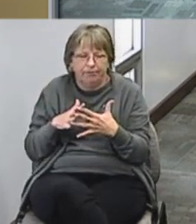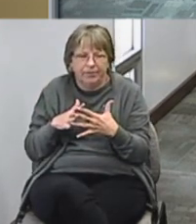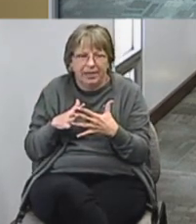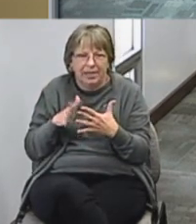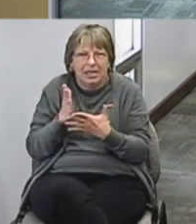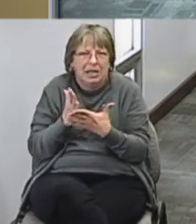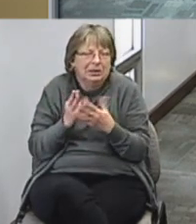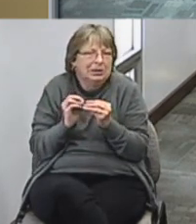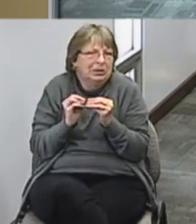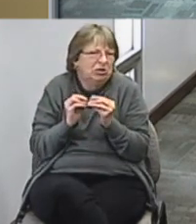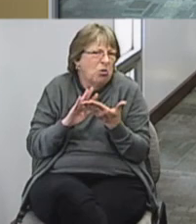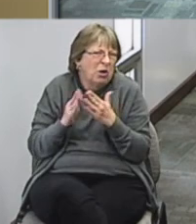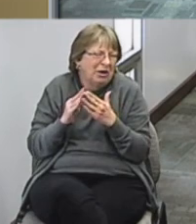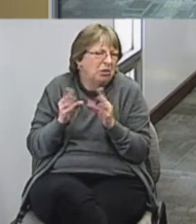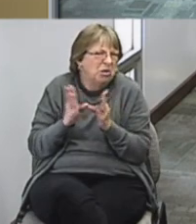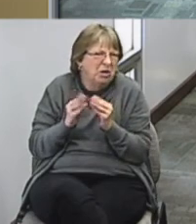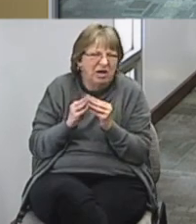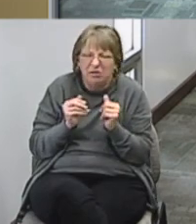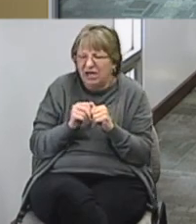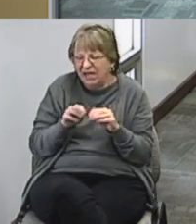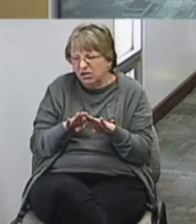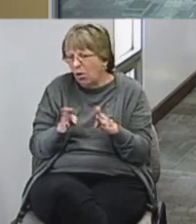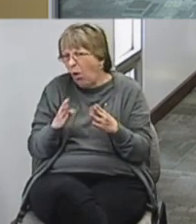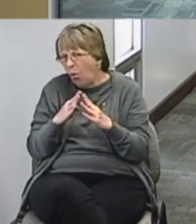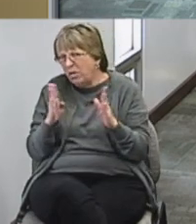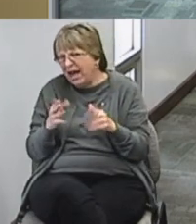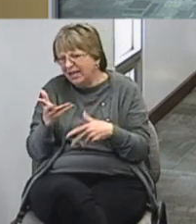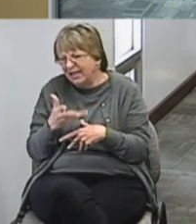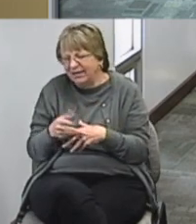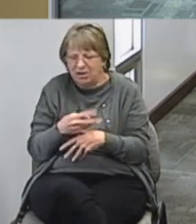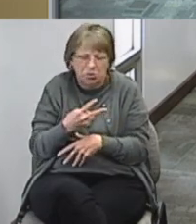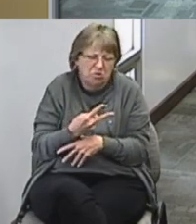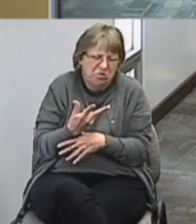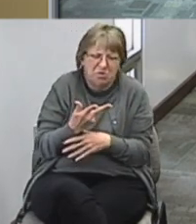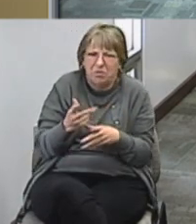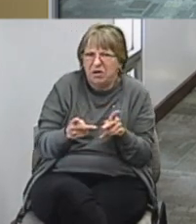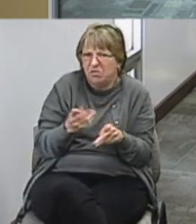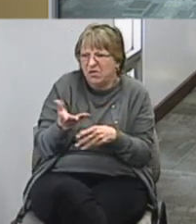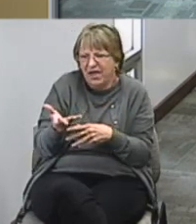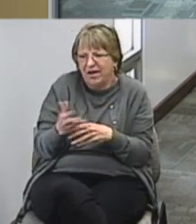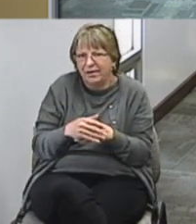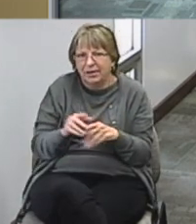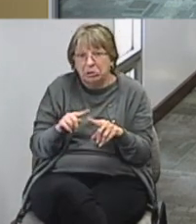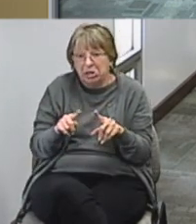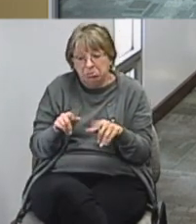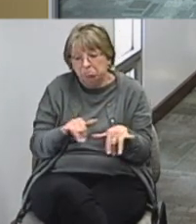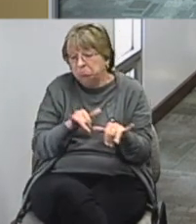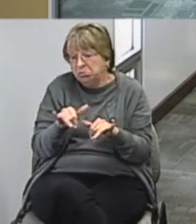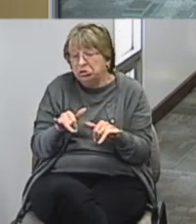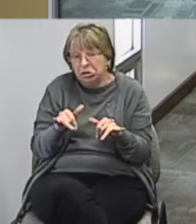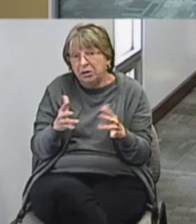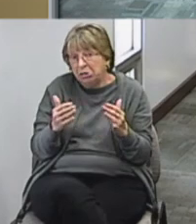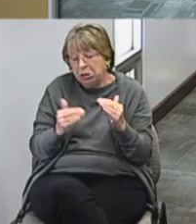community meetings, more open house type setting. There were 2 or 3 residents there, but generally fairly positive,